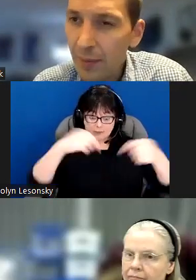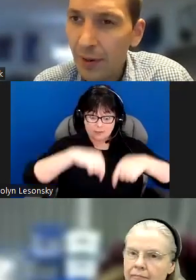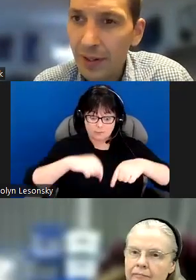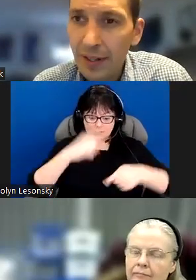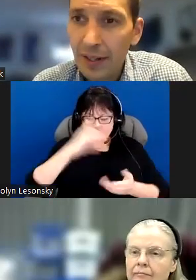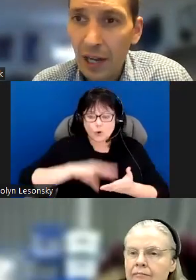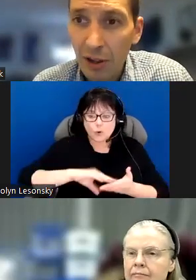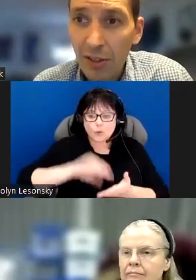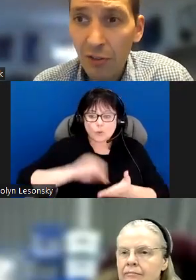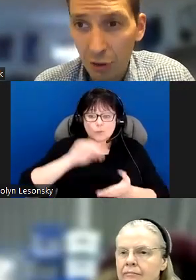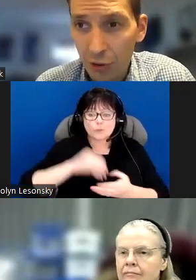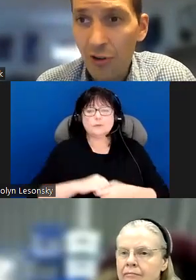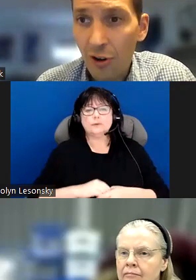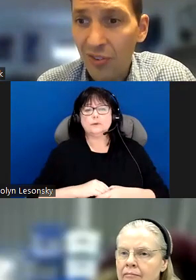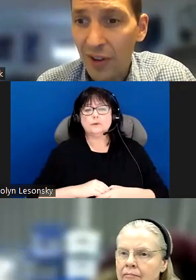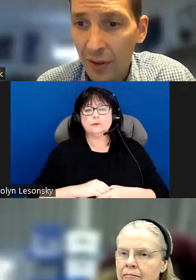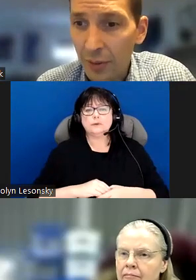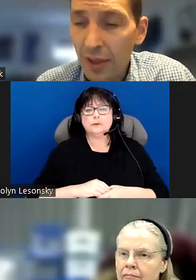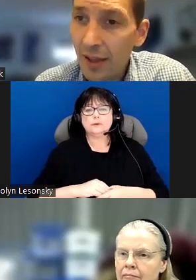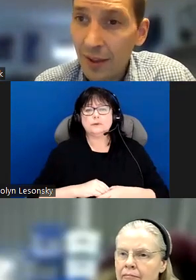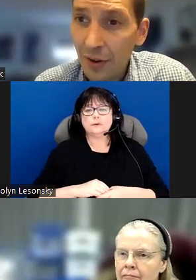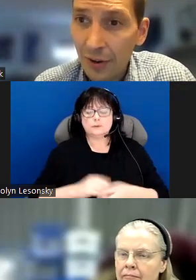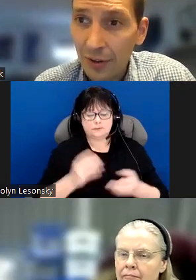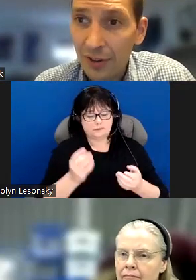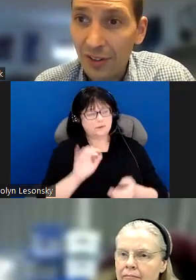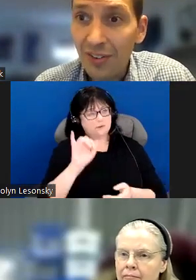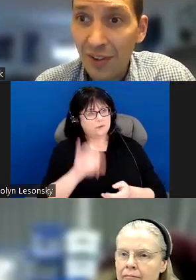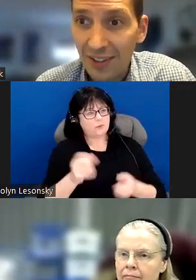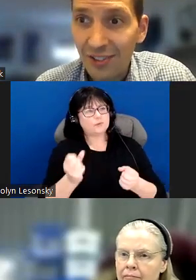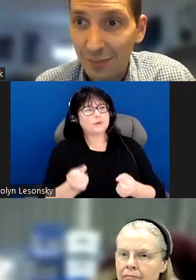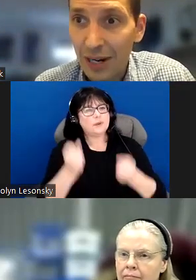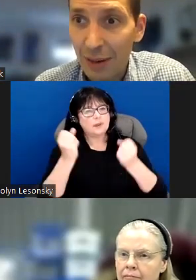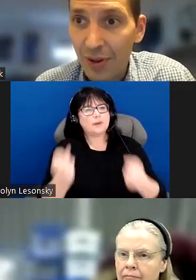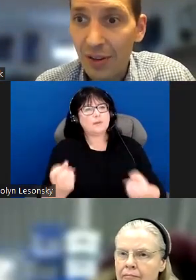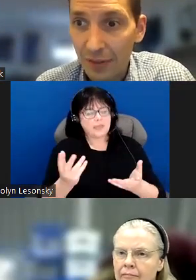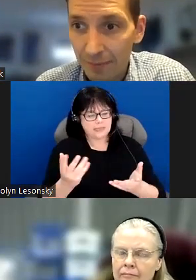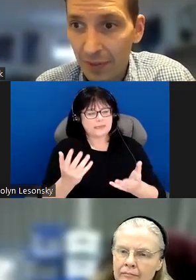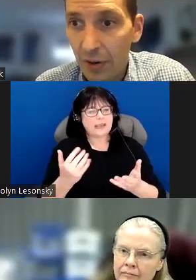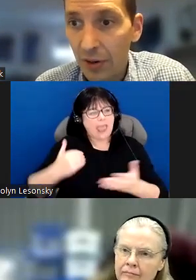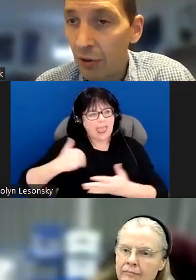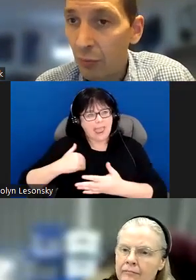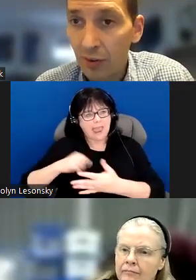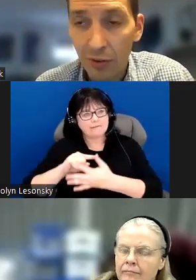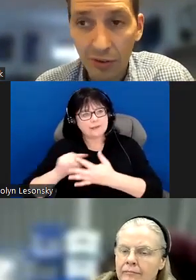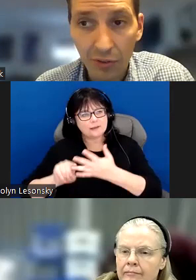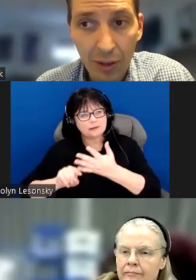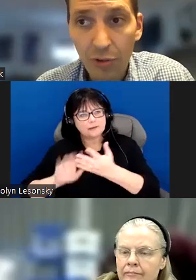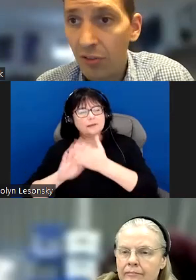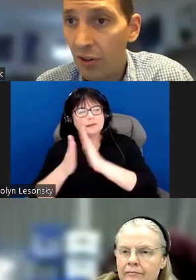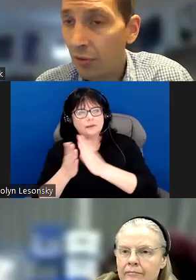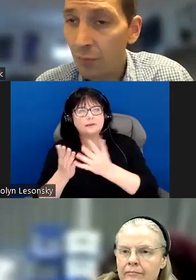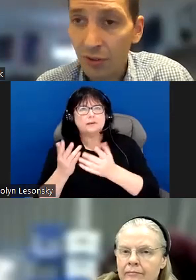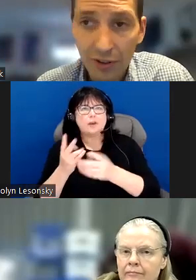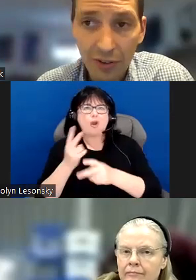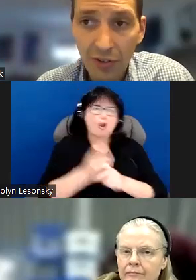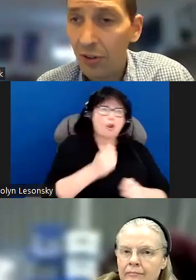And you talk about a lot of the social determinants of health that are disadvantaging, perhaps many of them, increased risk of